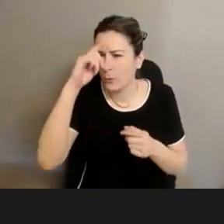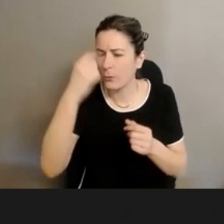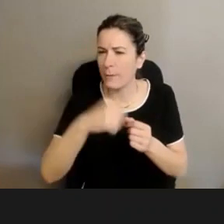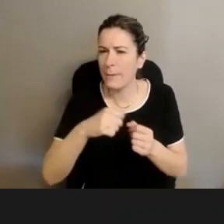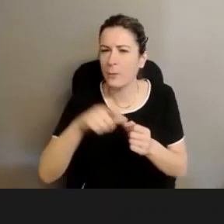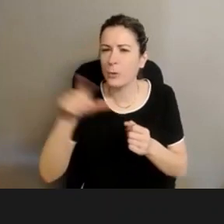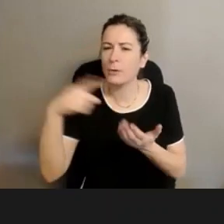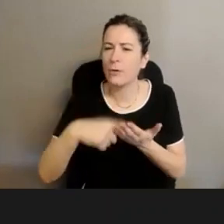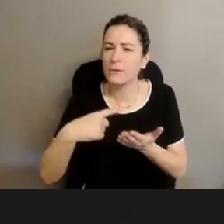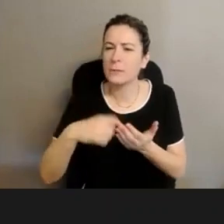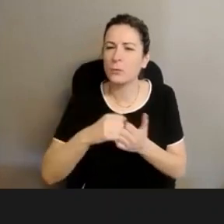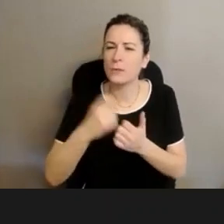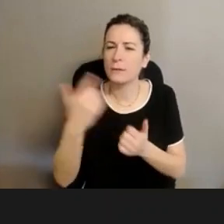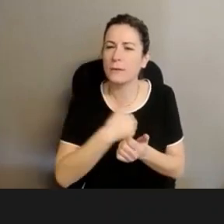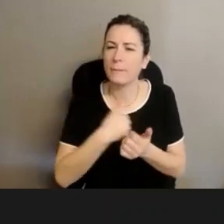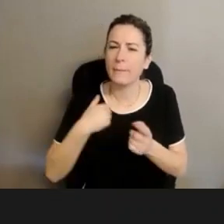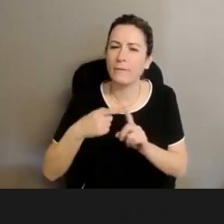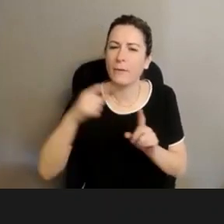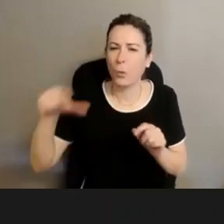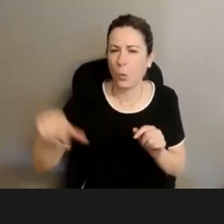in Quebec, if you wanted to share.